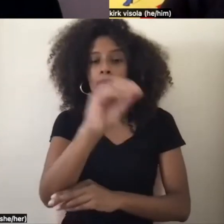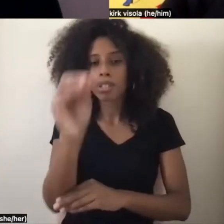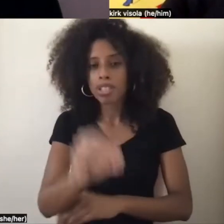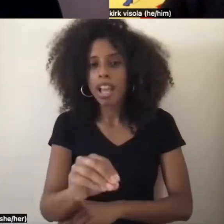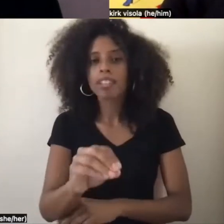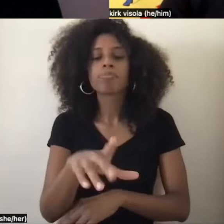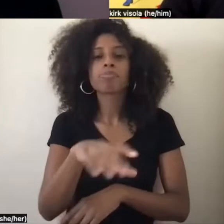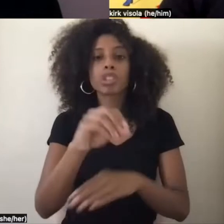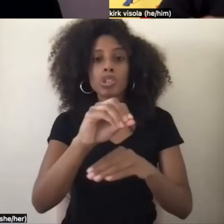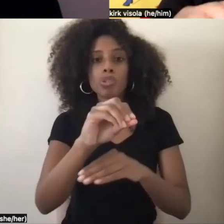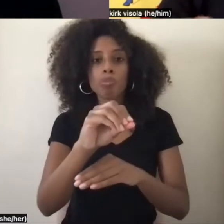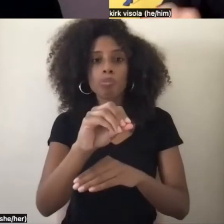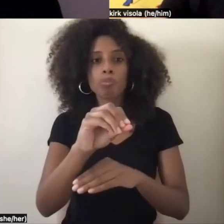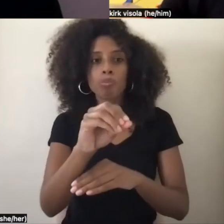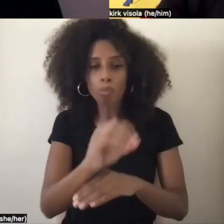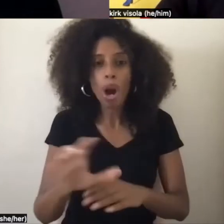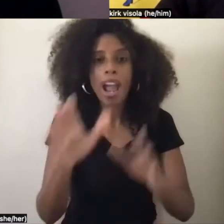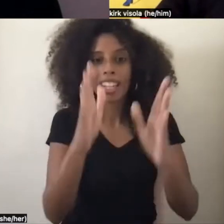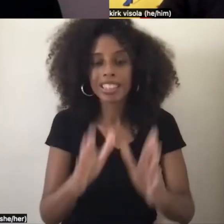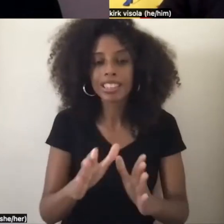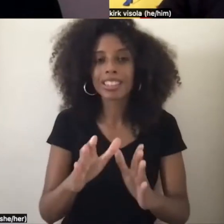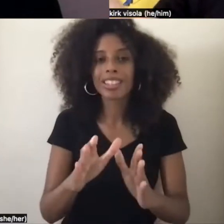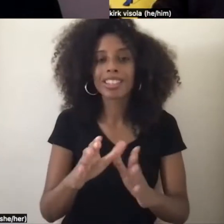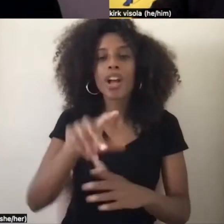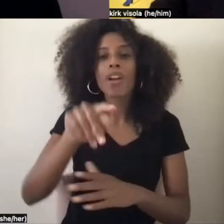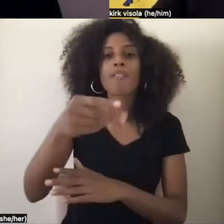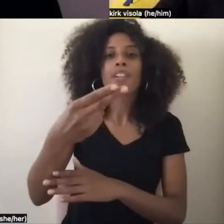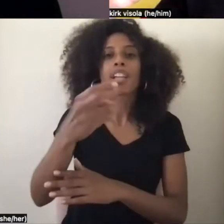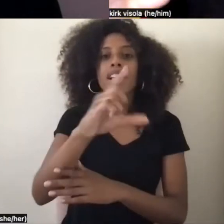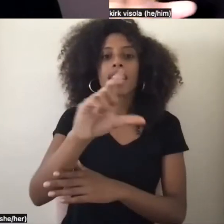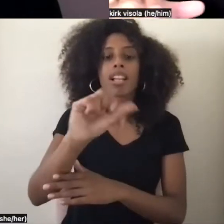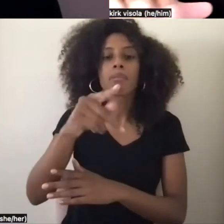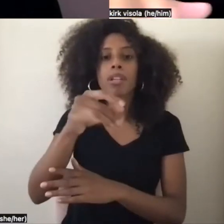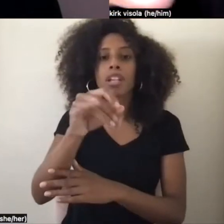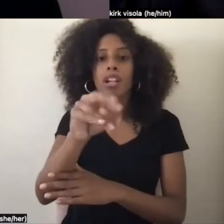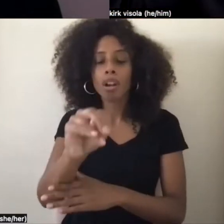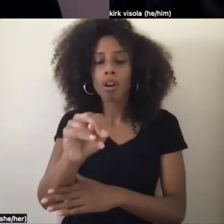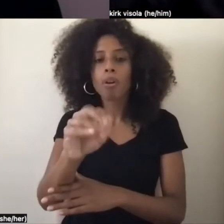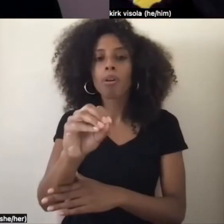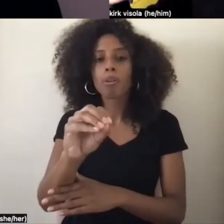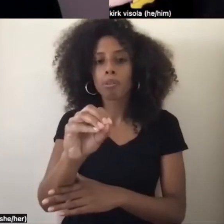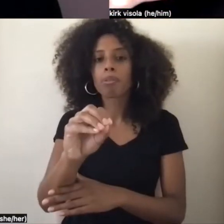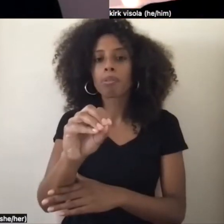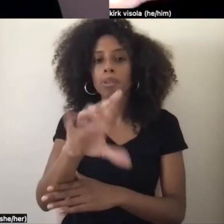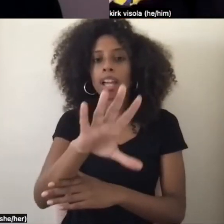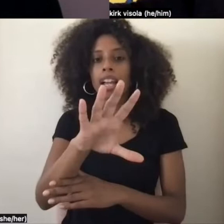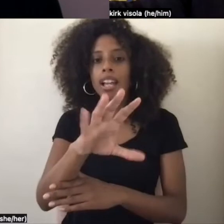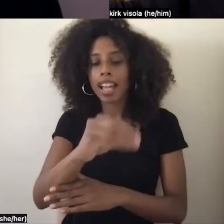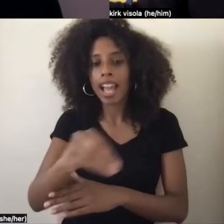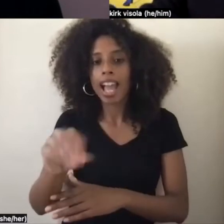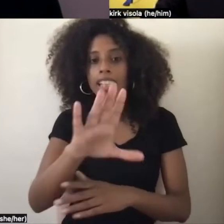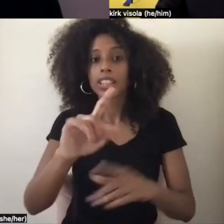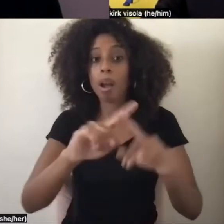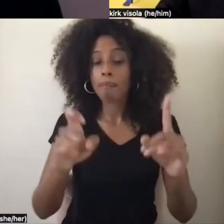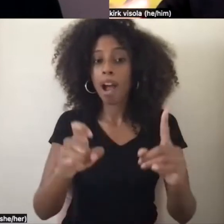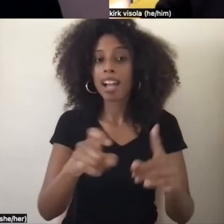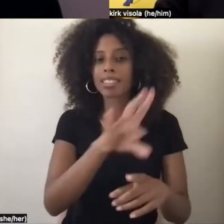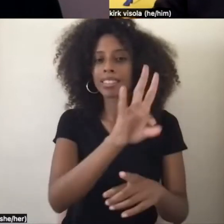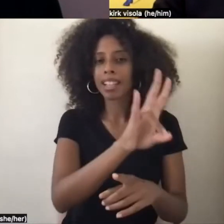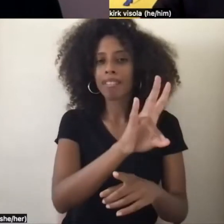Filipino Asian, and then 71% white males dominated like all the departments. Like, those were the heads of the